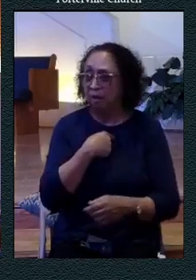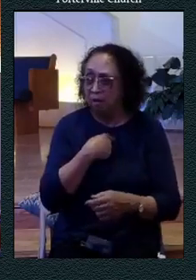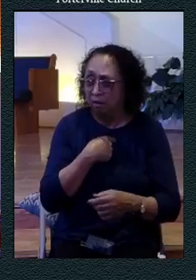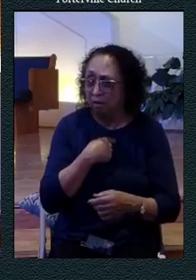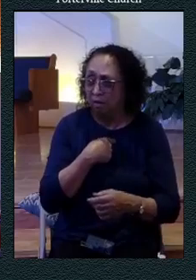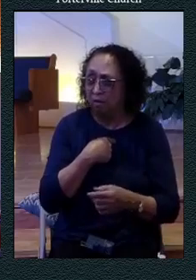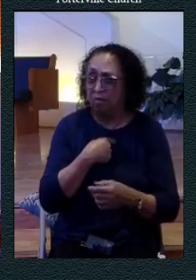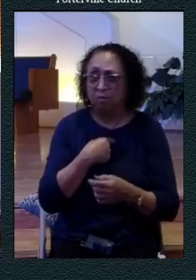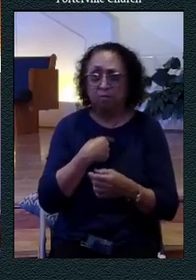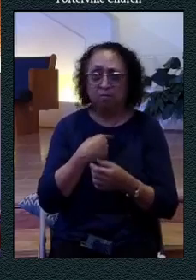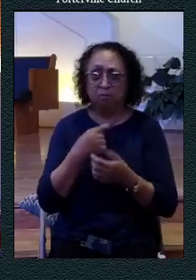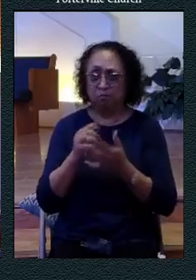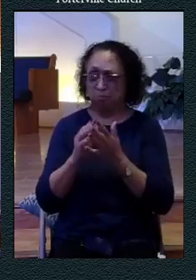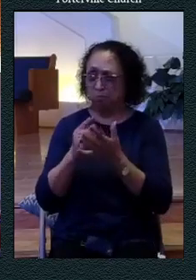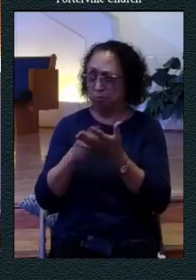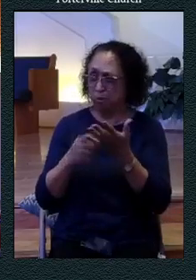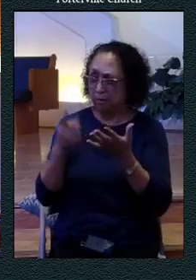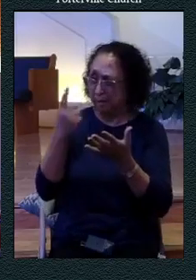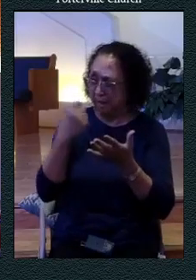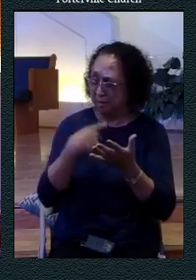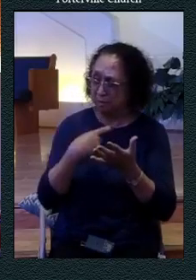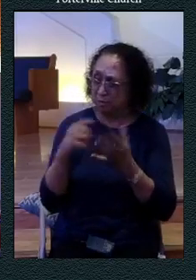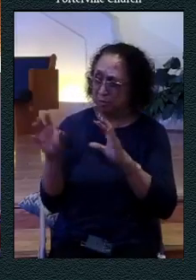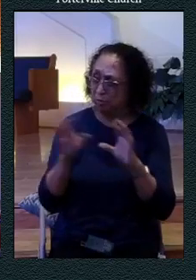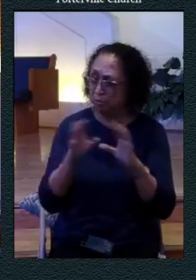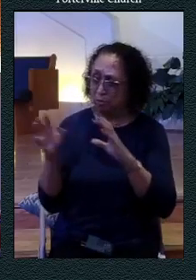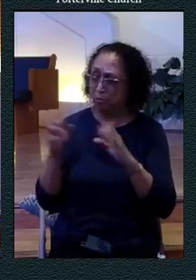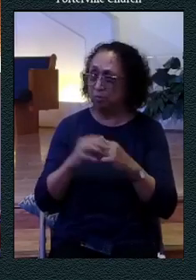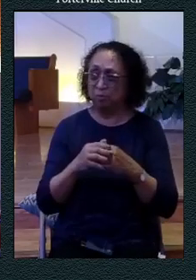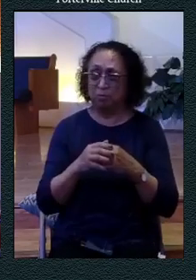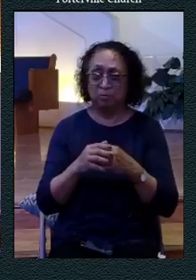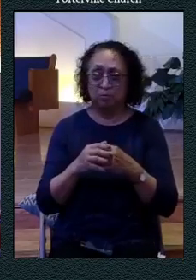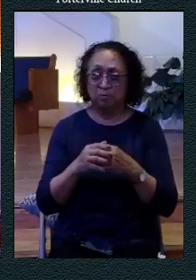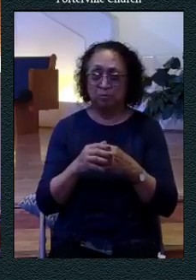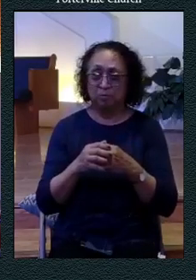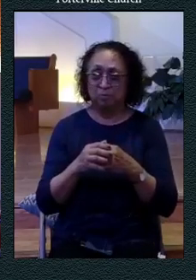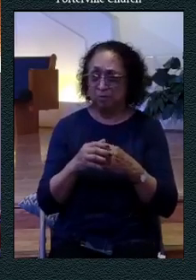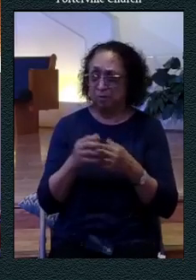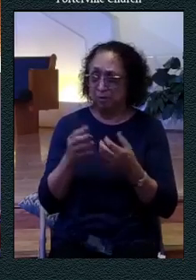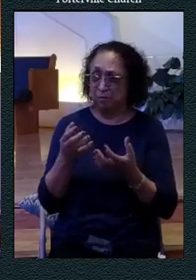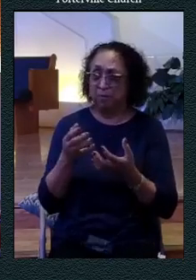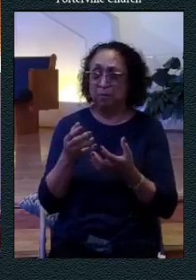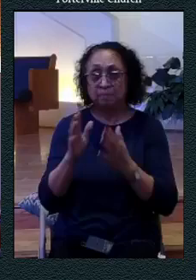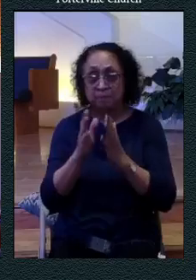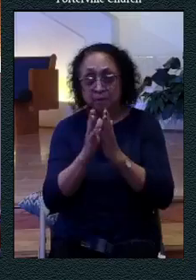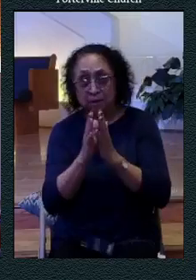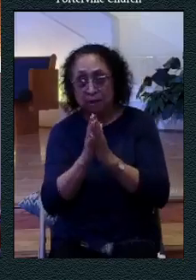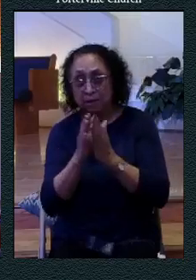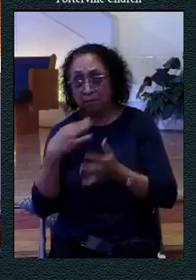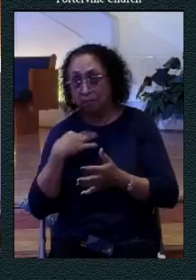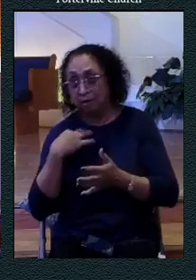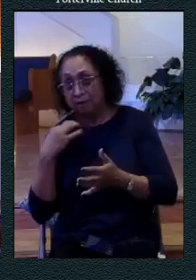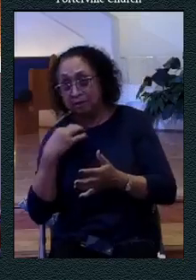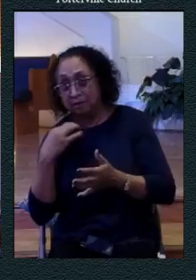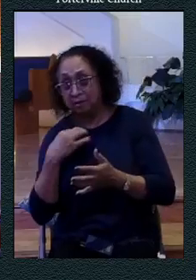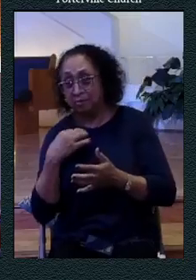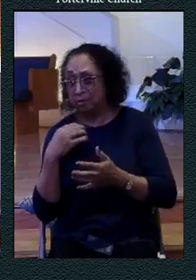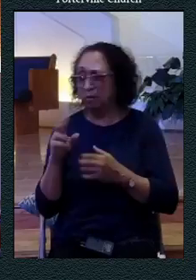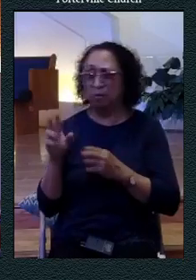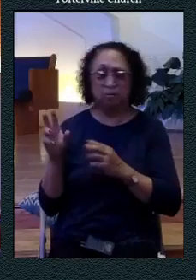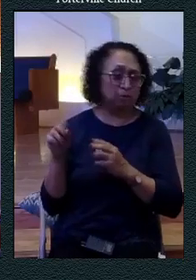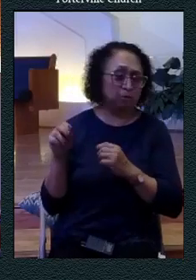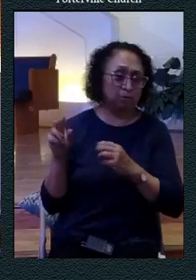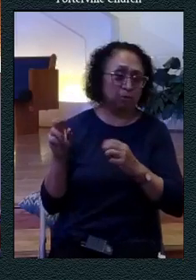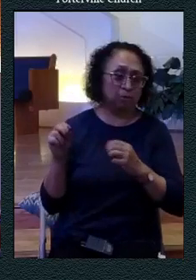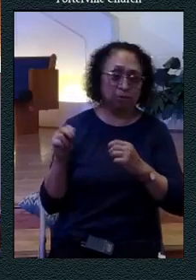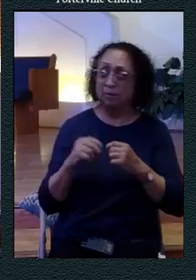ask me to do? We want to change that. We want to change that culture so that when they call, we're like,